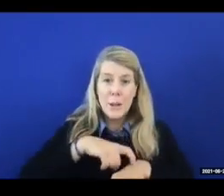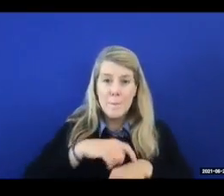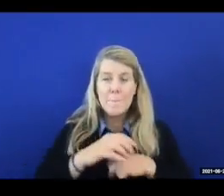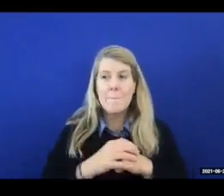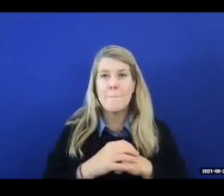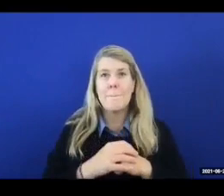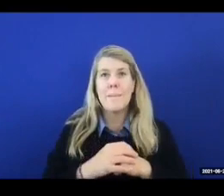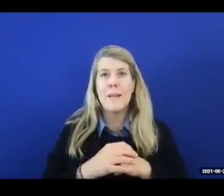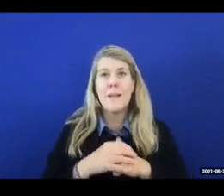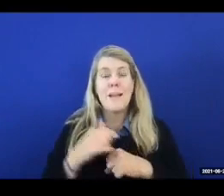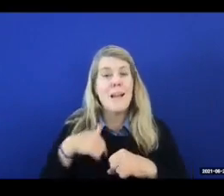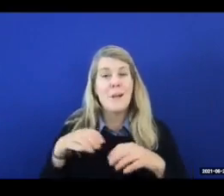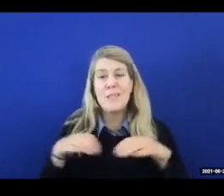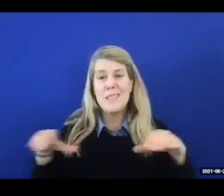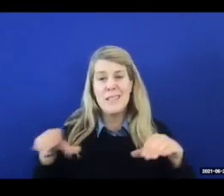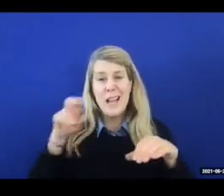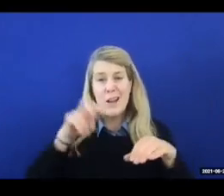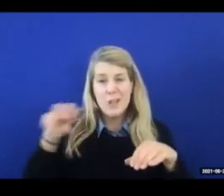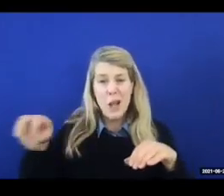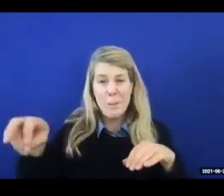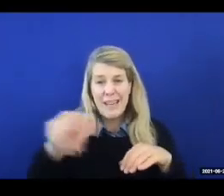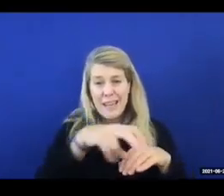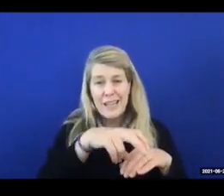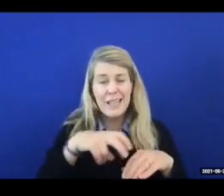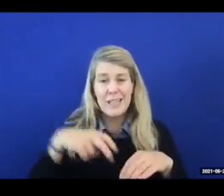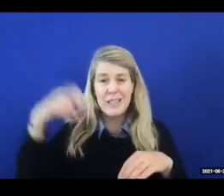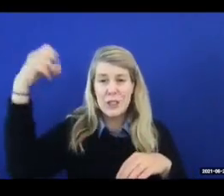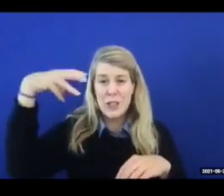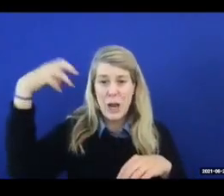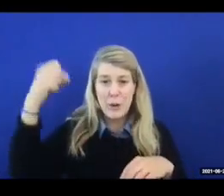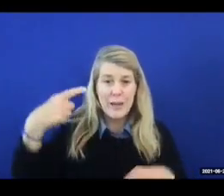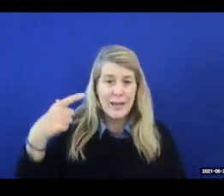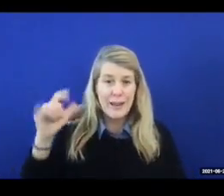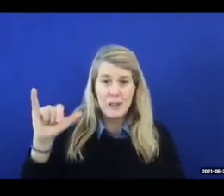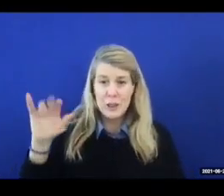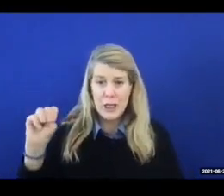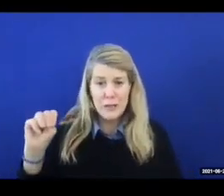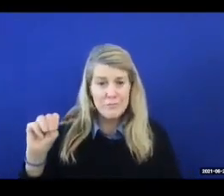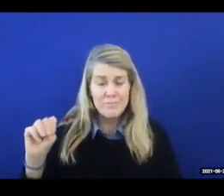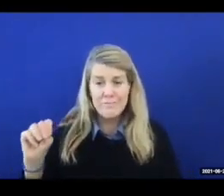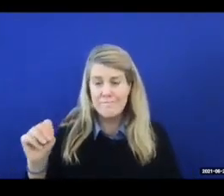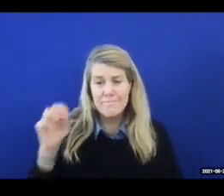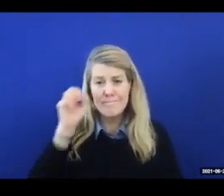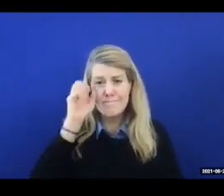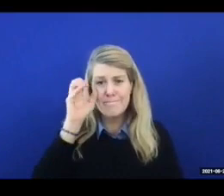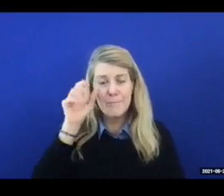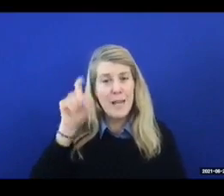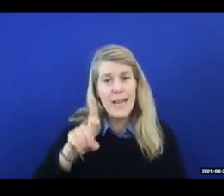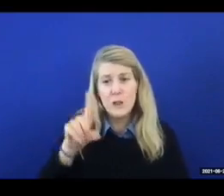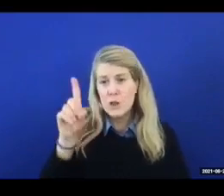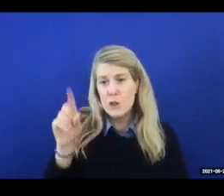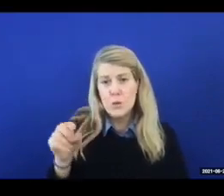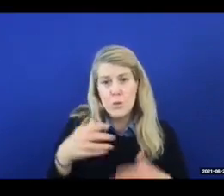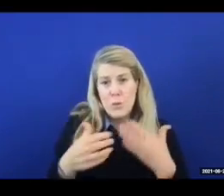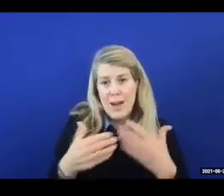couch hopping, showering at gyms, like I had to do what I had to do, and